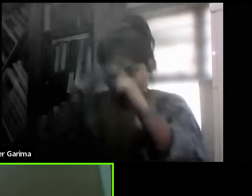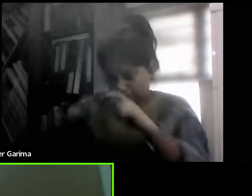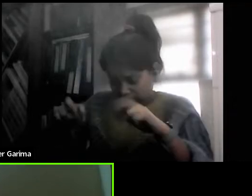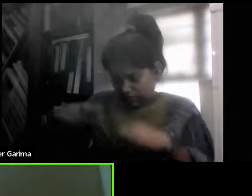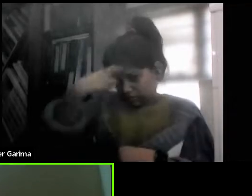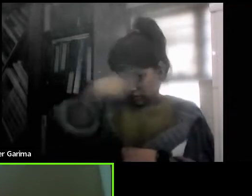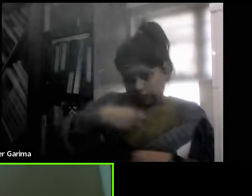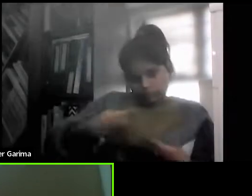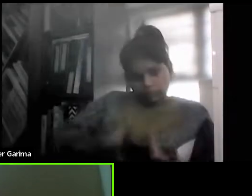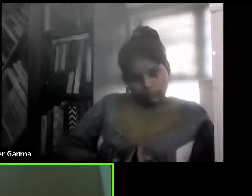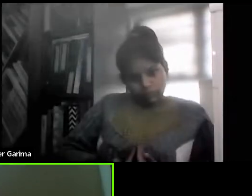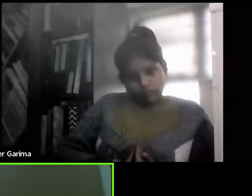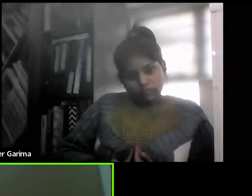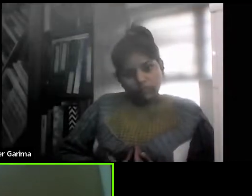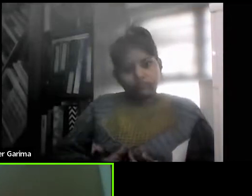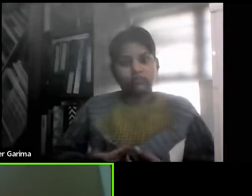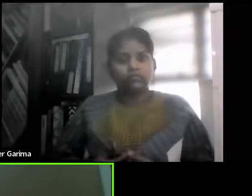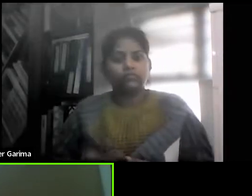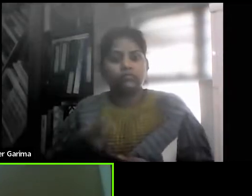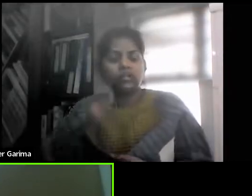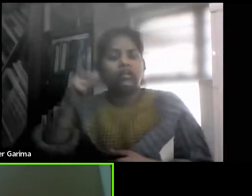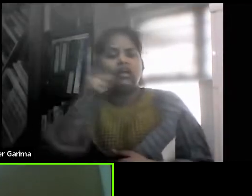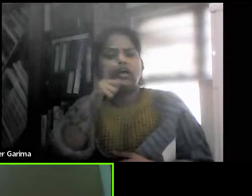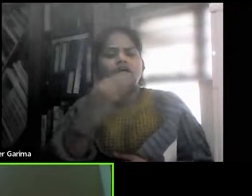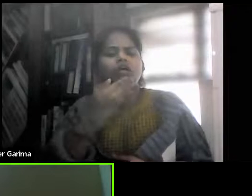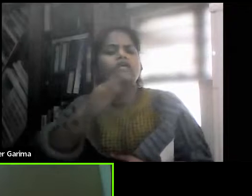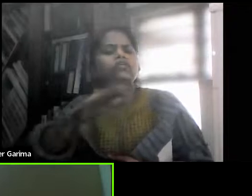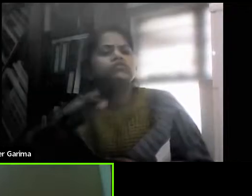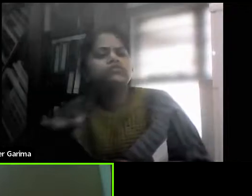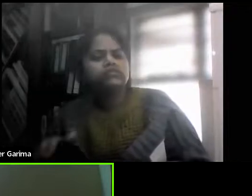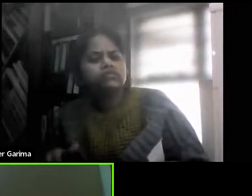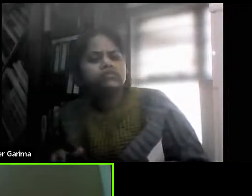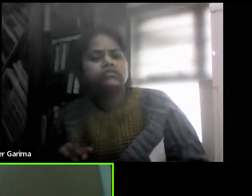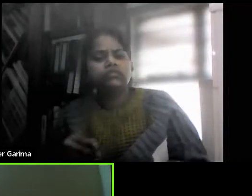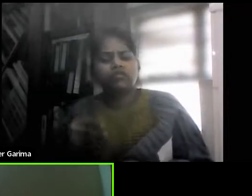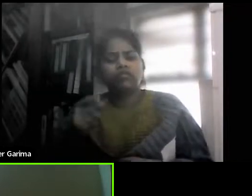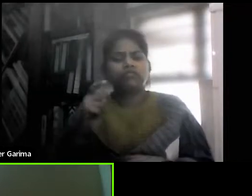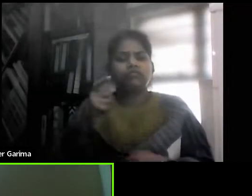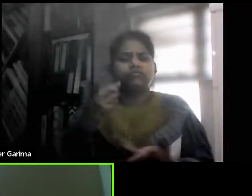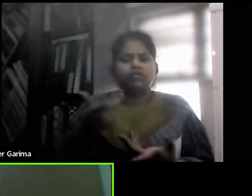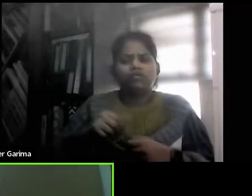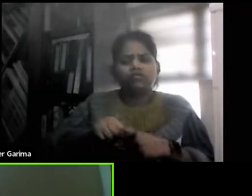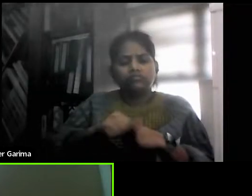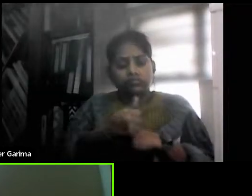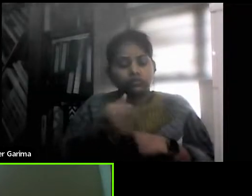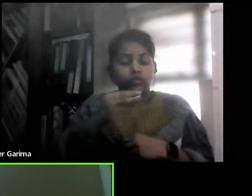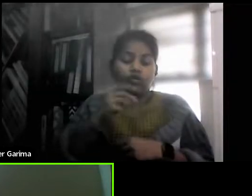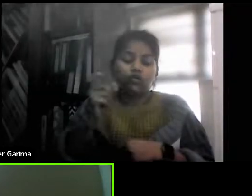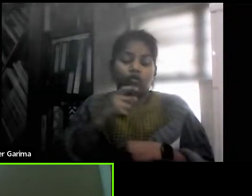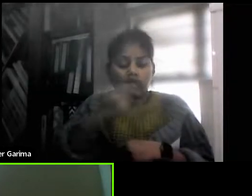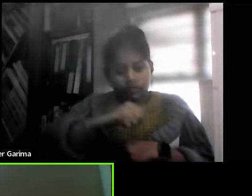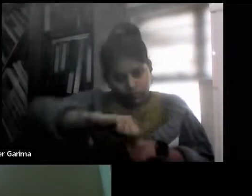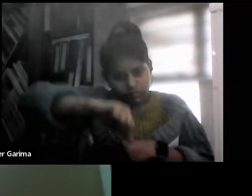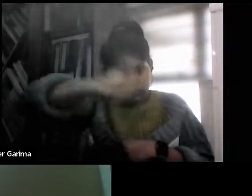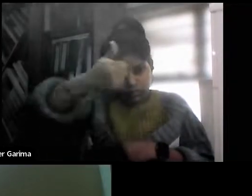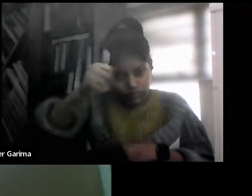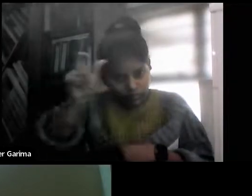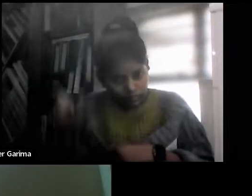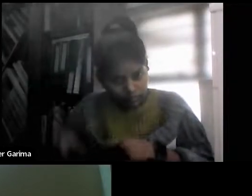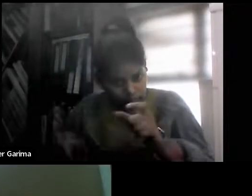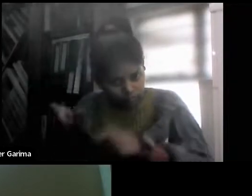happened was the College Students and Graduates Association of the Blind, on which my entire focus